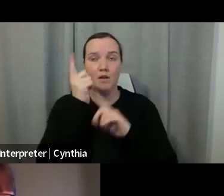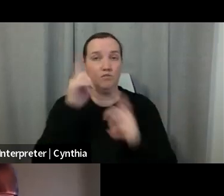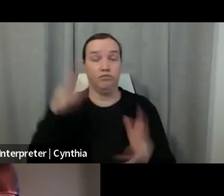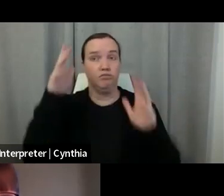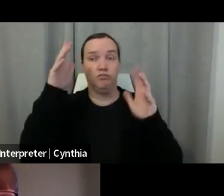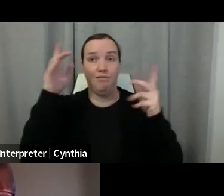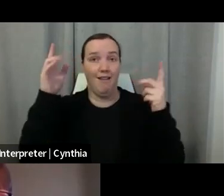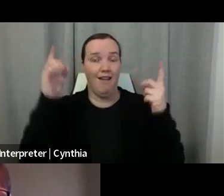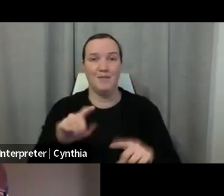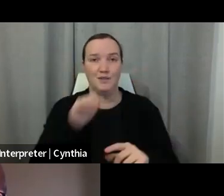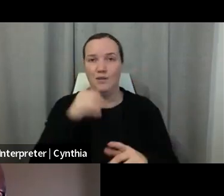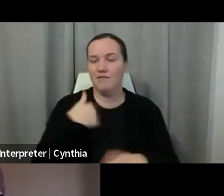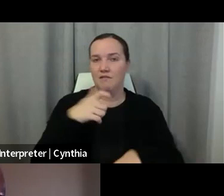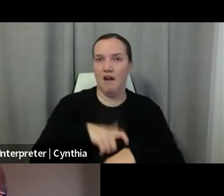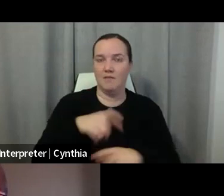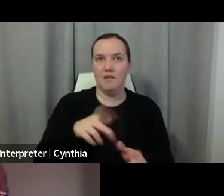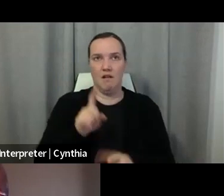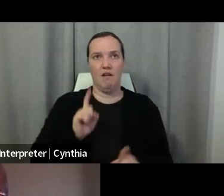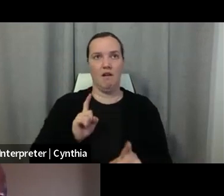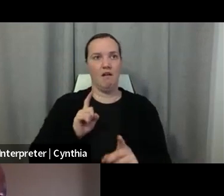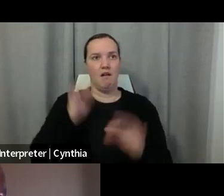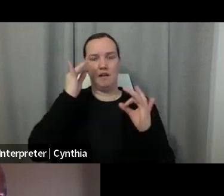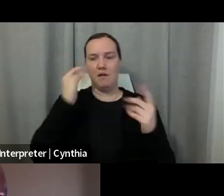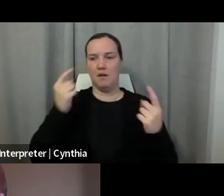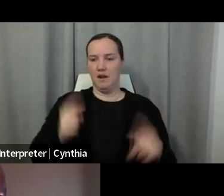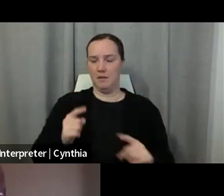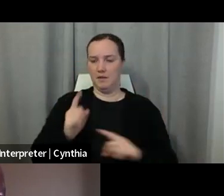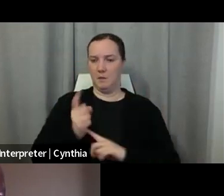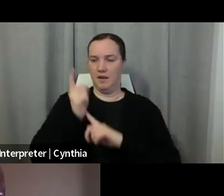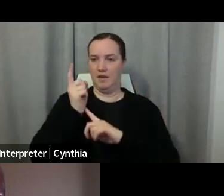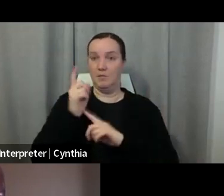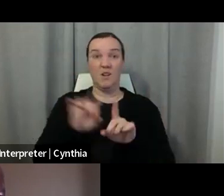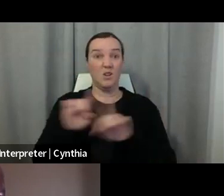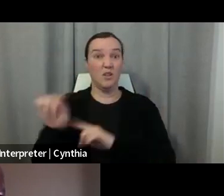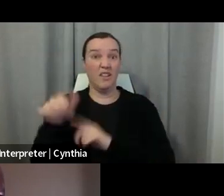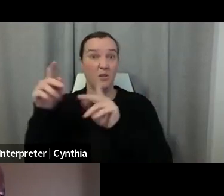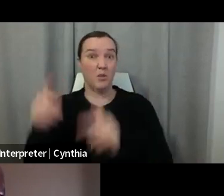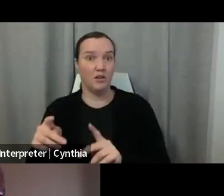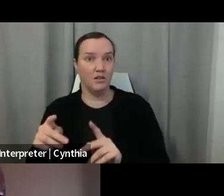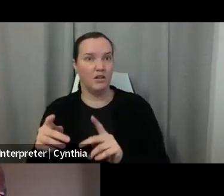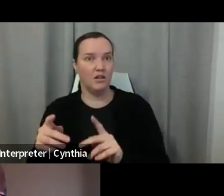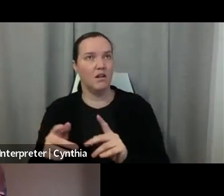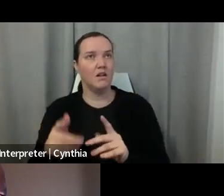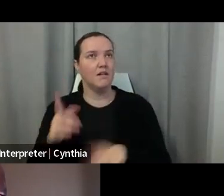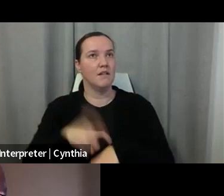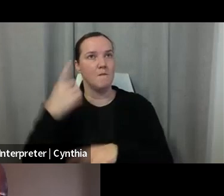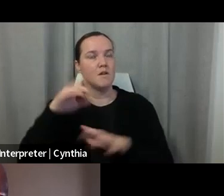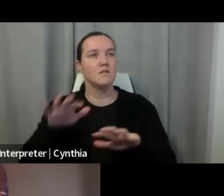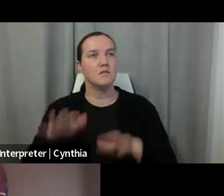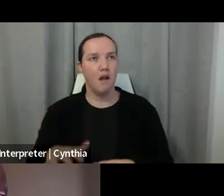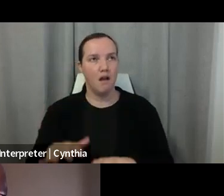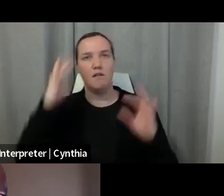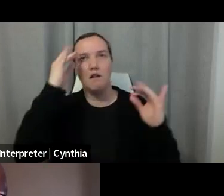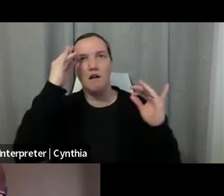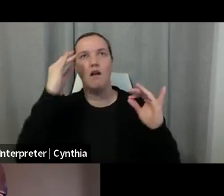even enough time to kind of step back, think about what's happening, prepare yourself, and even for the other party to have a time to sort of recalibrate themselves and be open to the